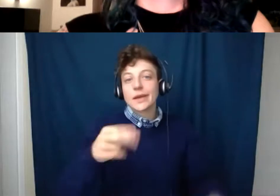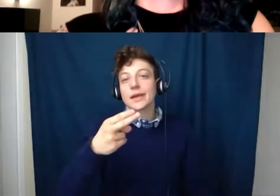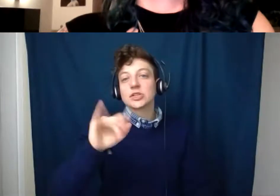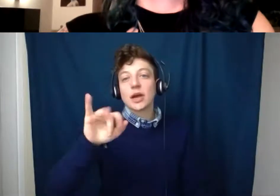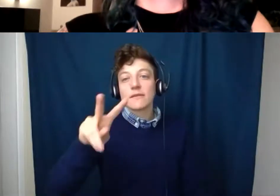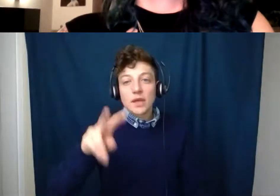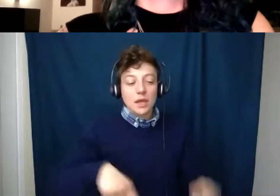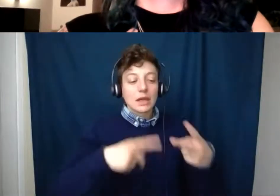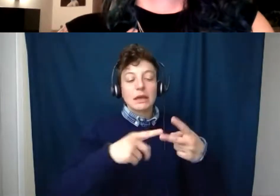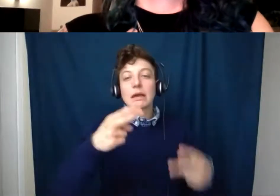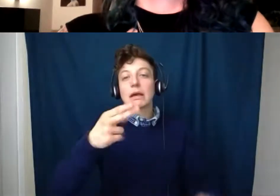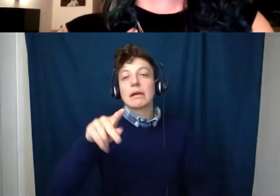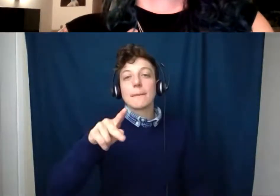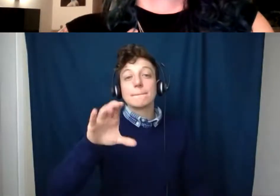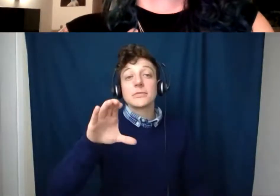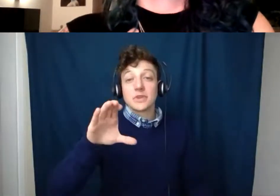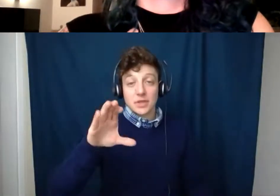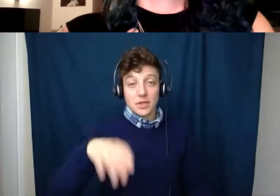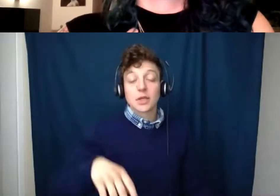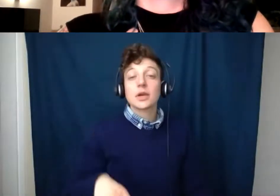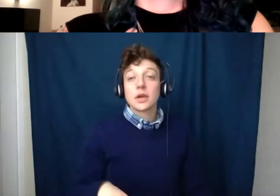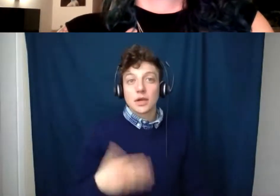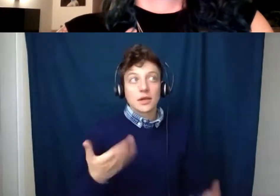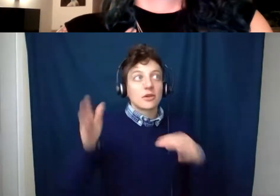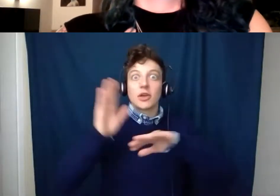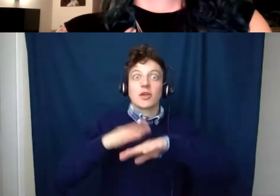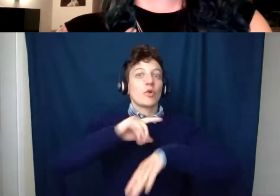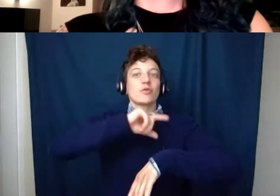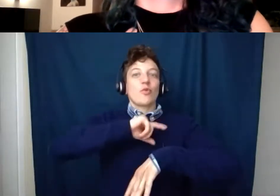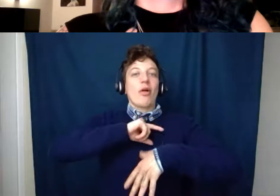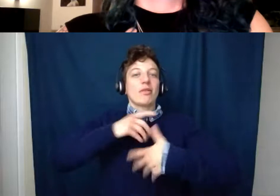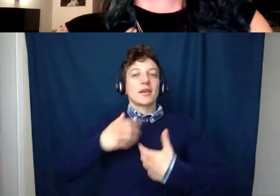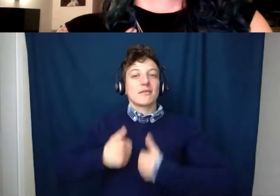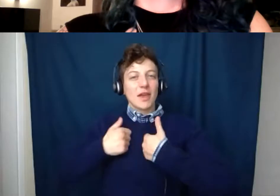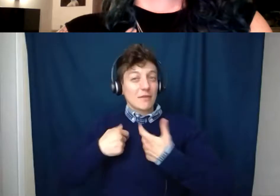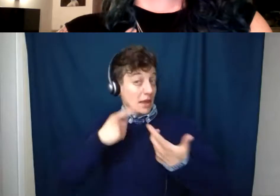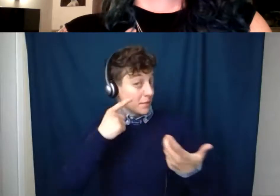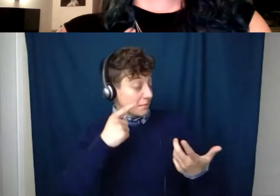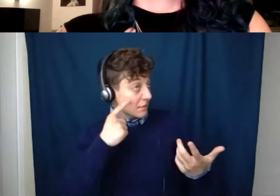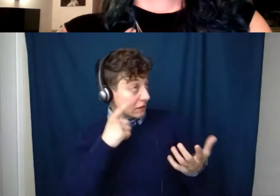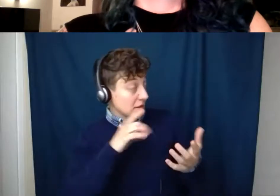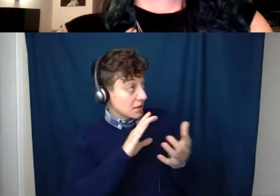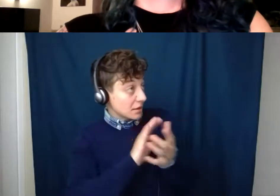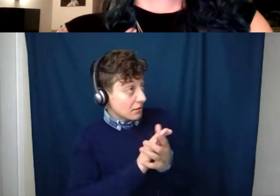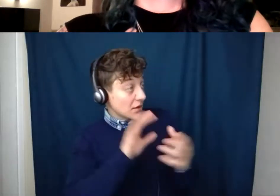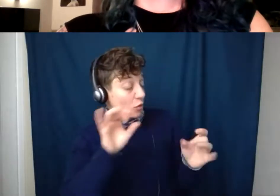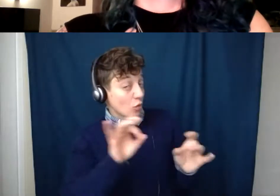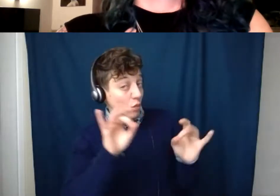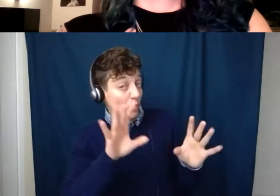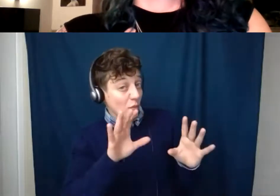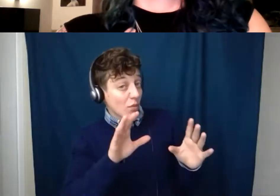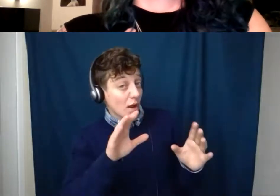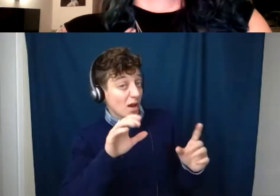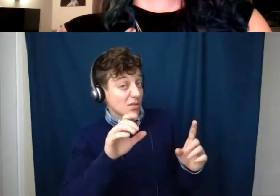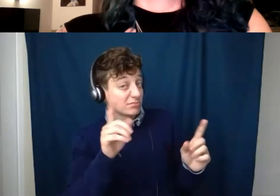hepatitis C, like increased quality of life, I believe decreased crime. And so there is